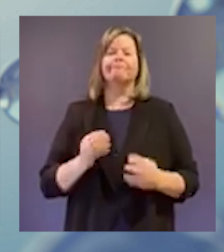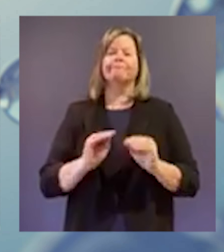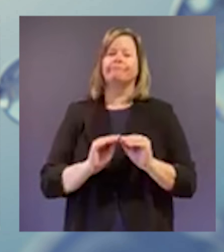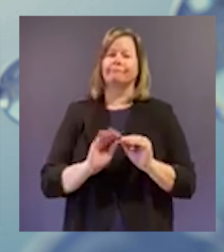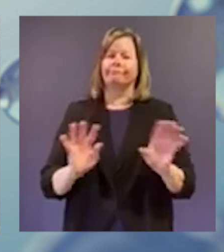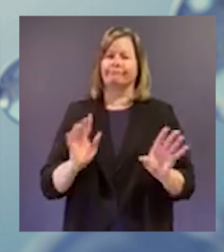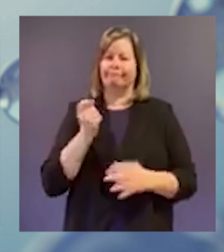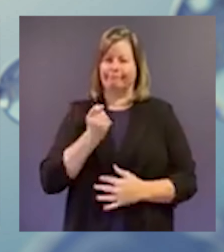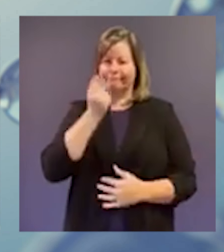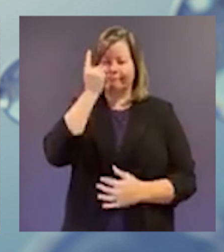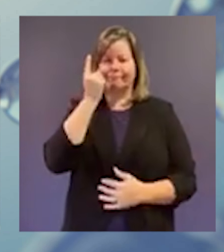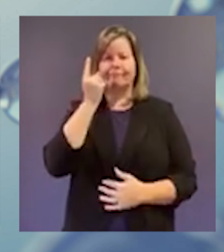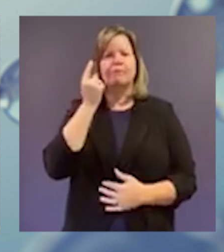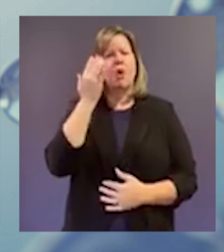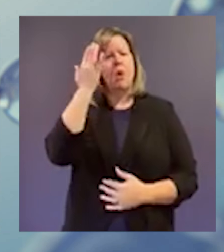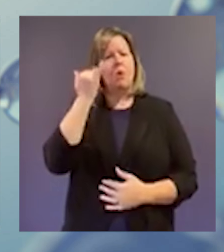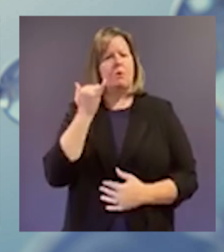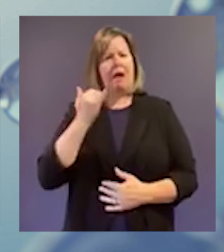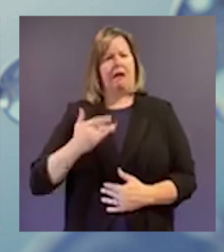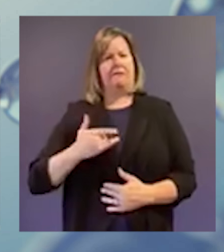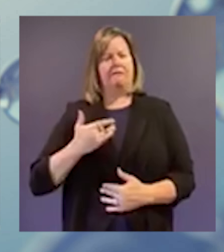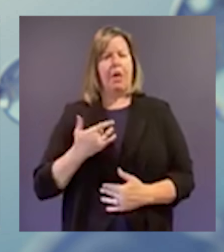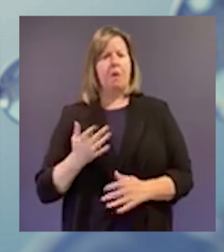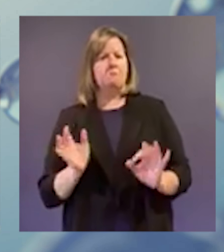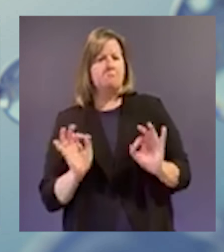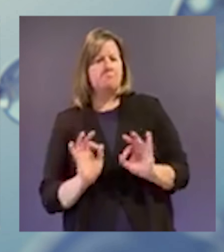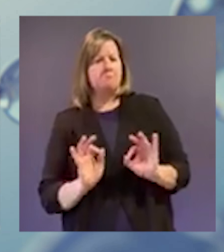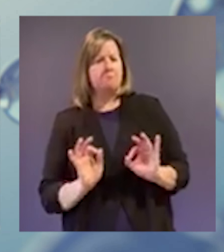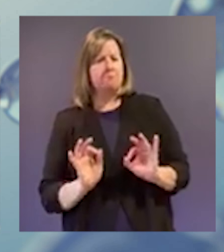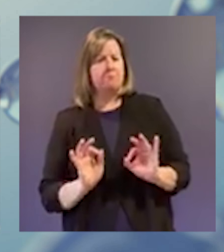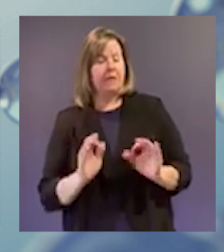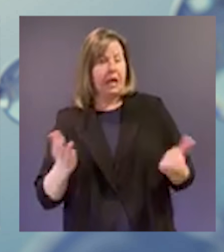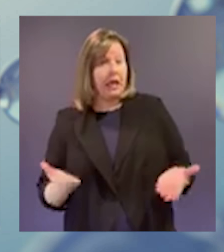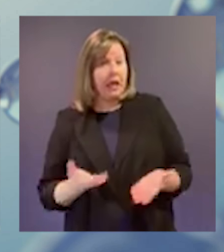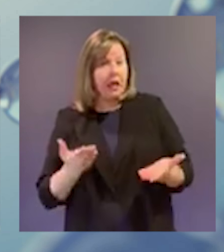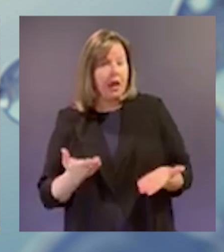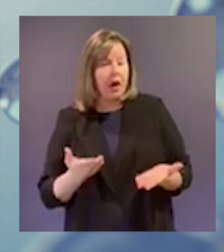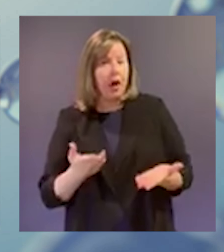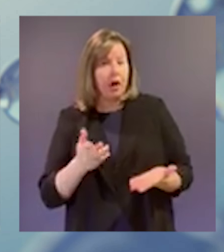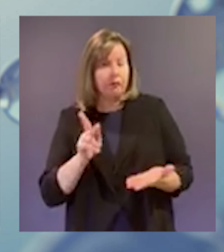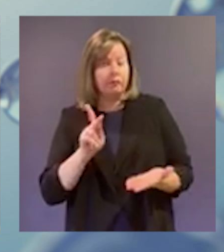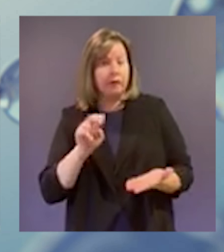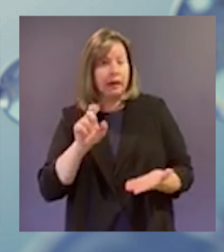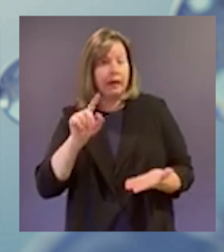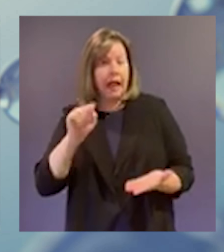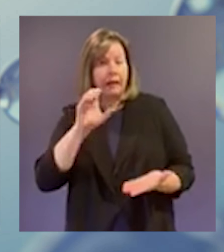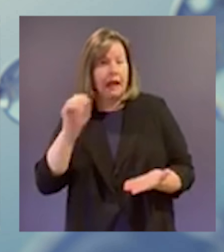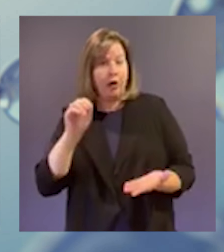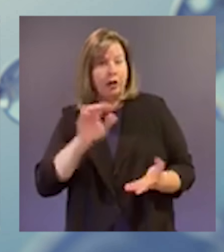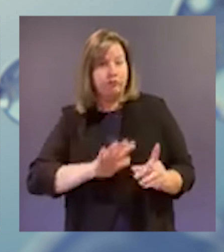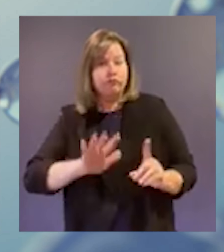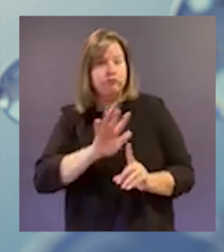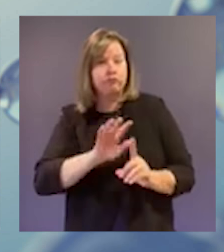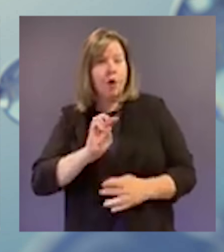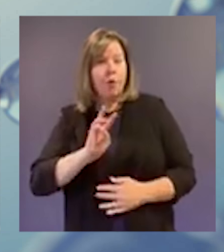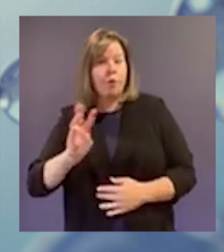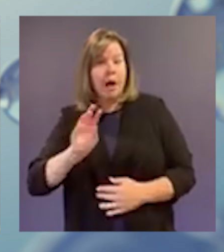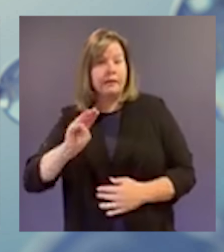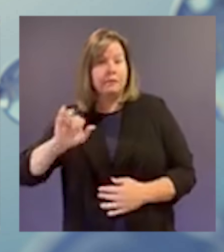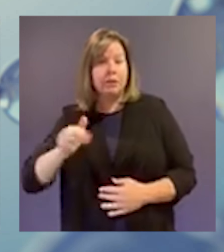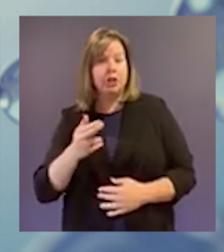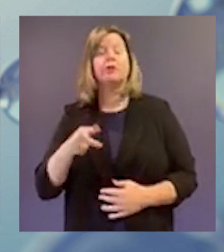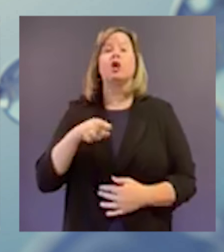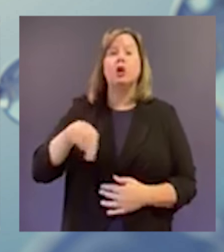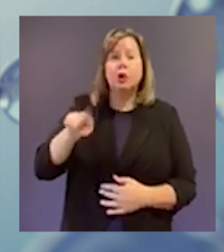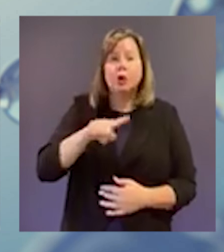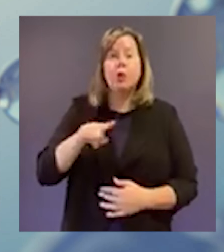it doesn't seem like it's that big of a deal in Kent County and throughout West Michigan is because all of you have done your part to make it